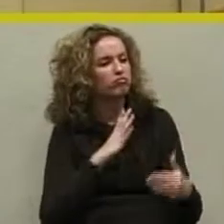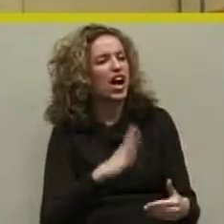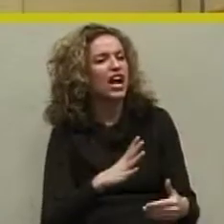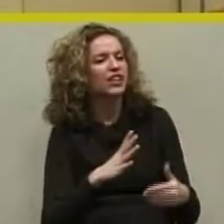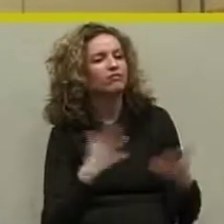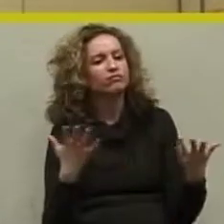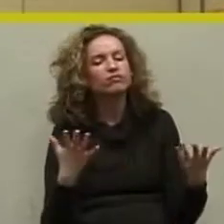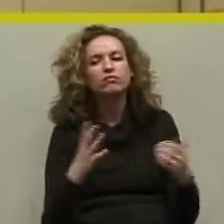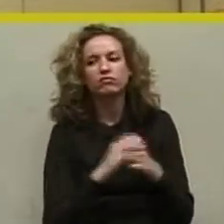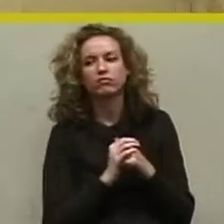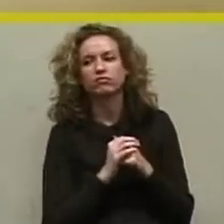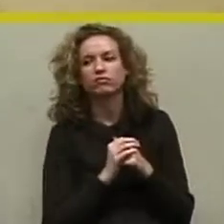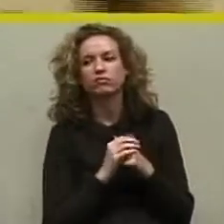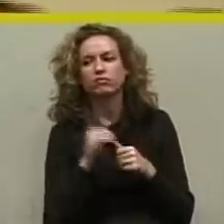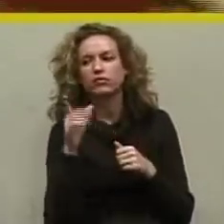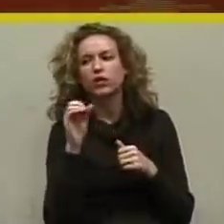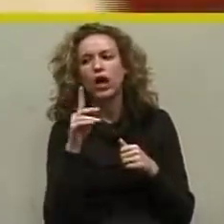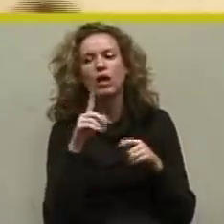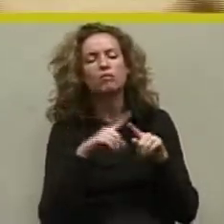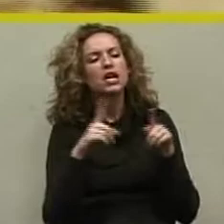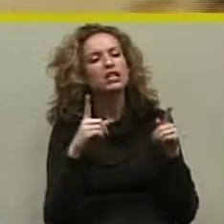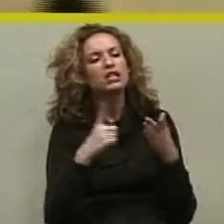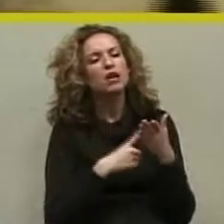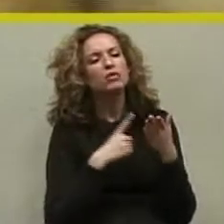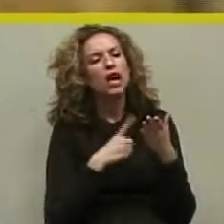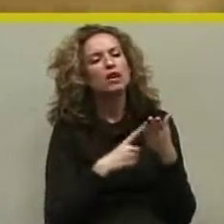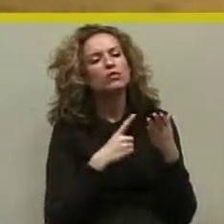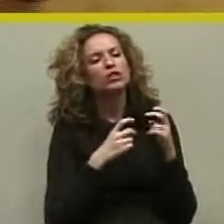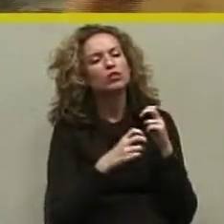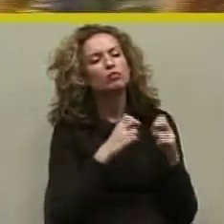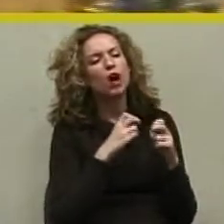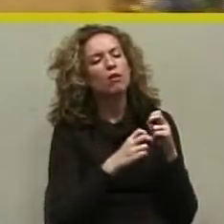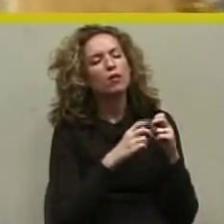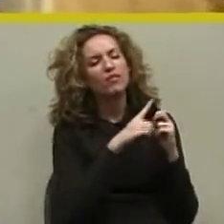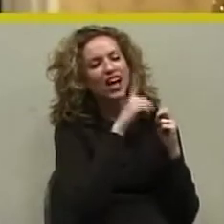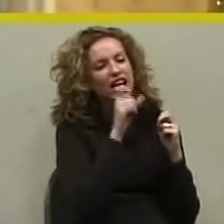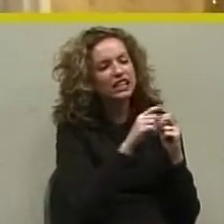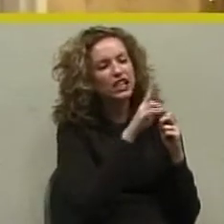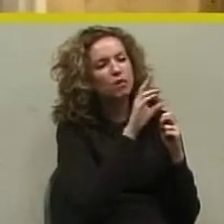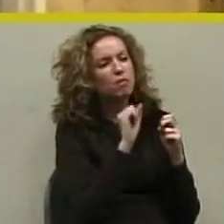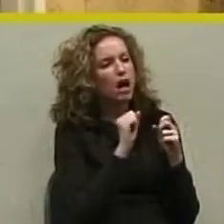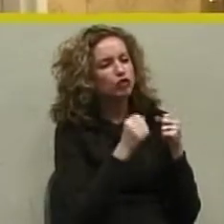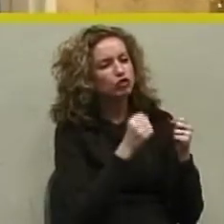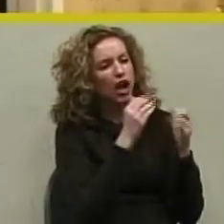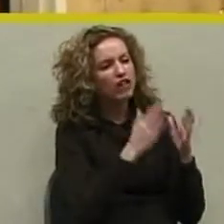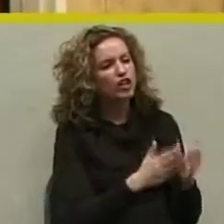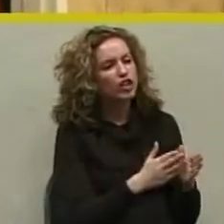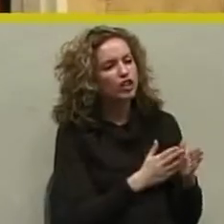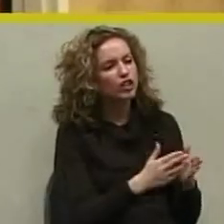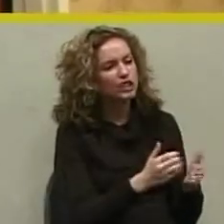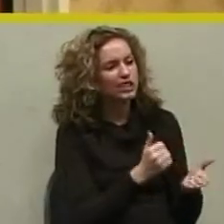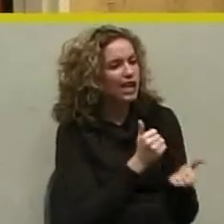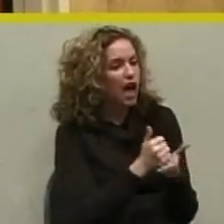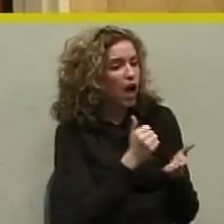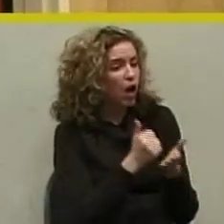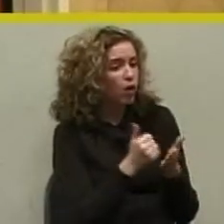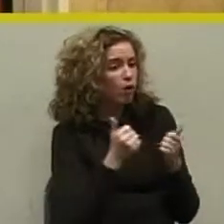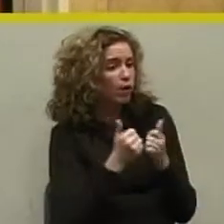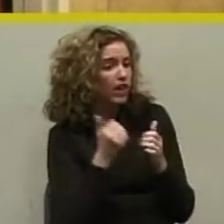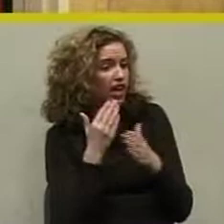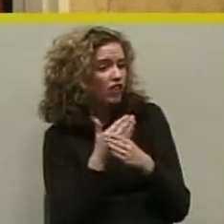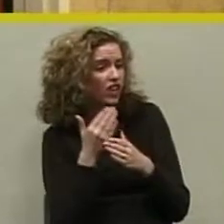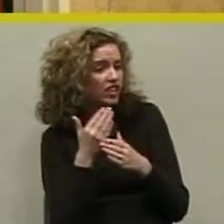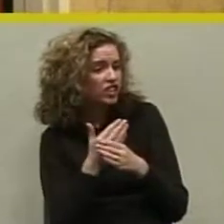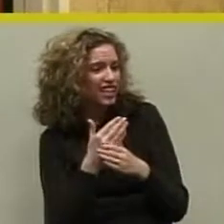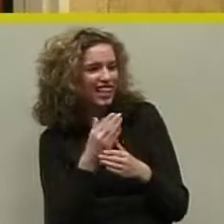Comes to another problem of asking bus drivers to help out with intervention. Which, you know, of course, then it's